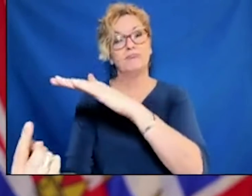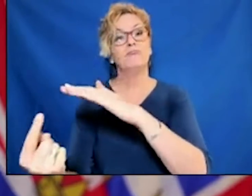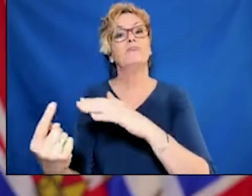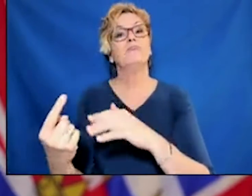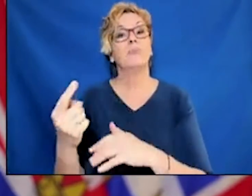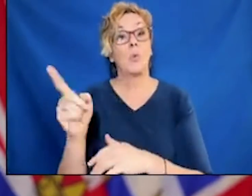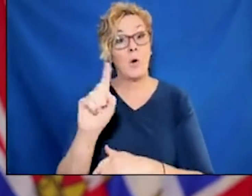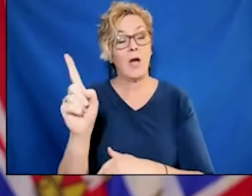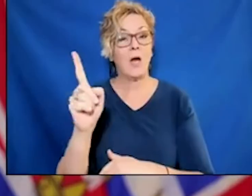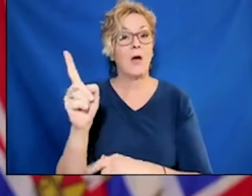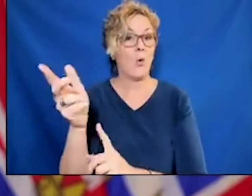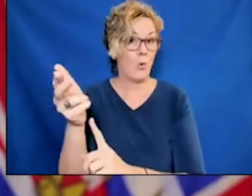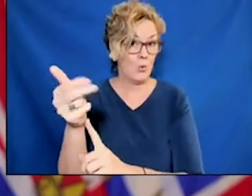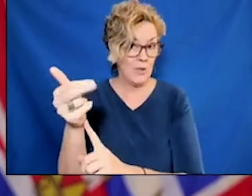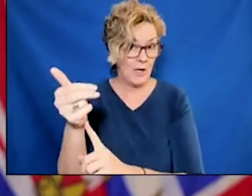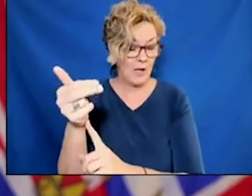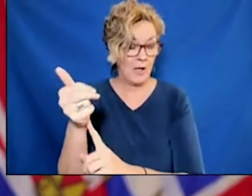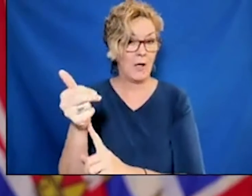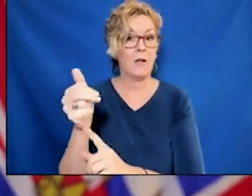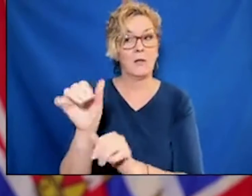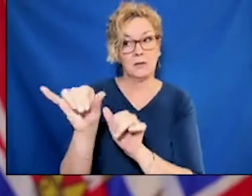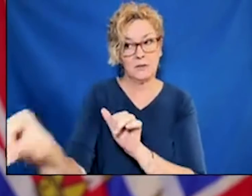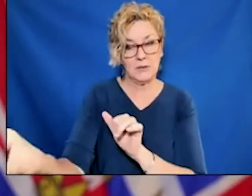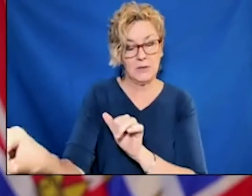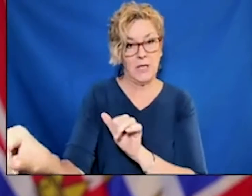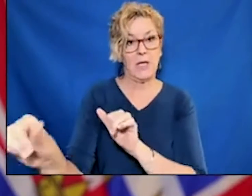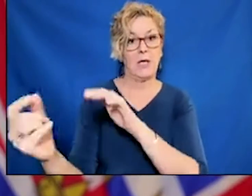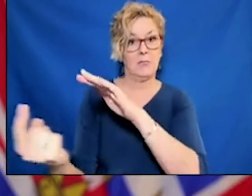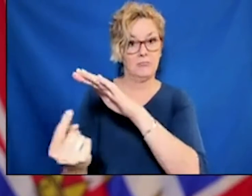the temporary farm workers who are coming into BC